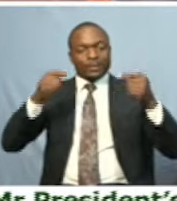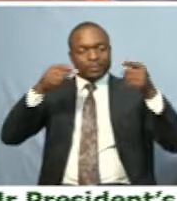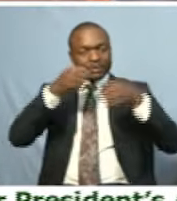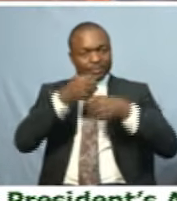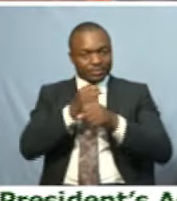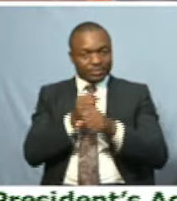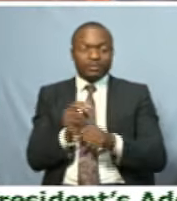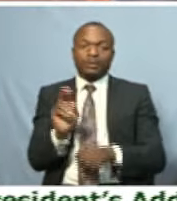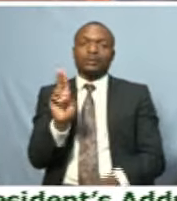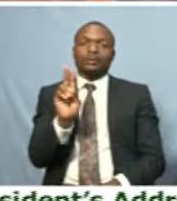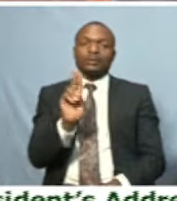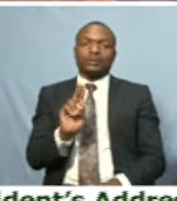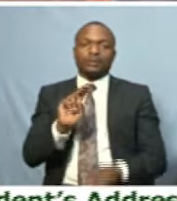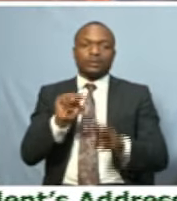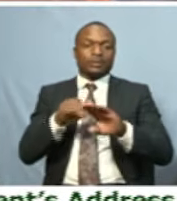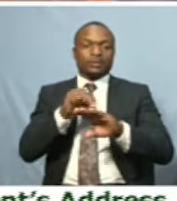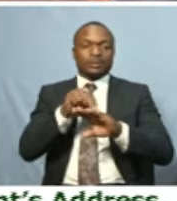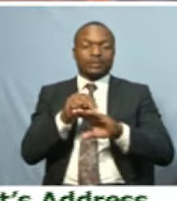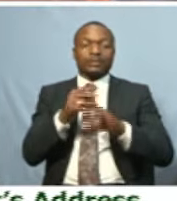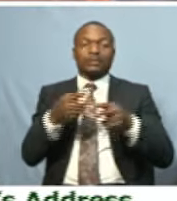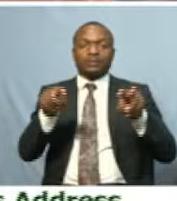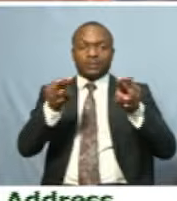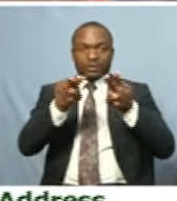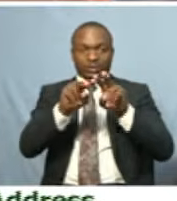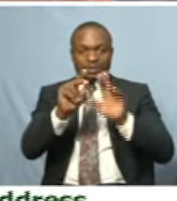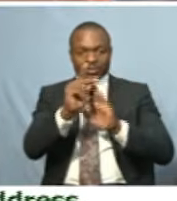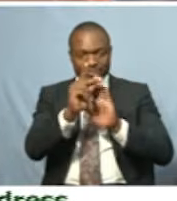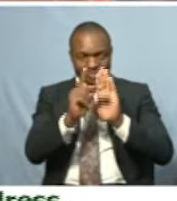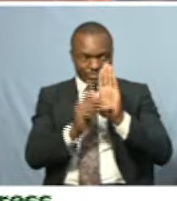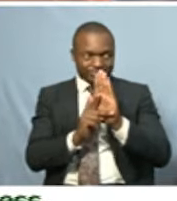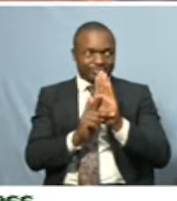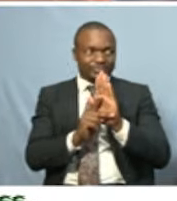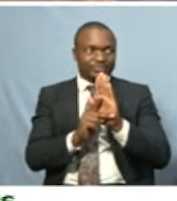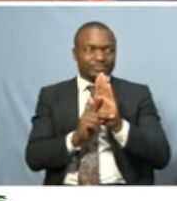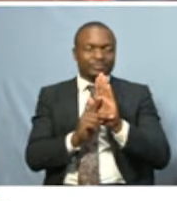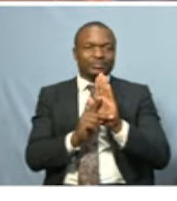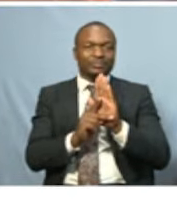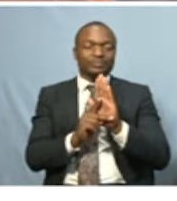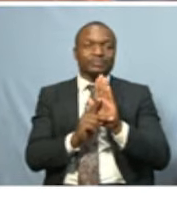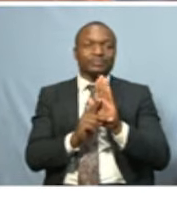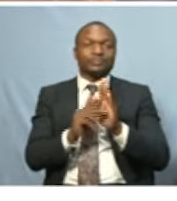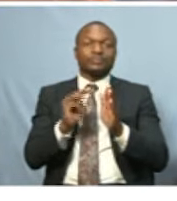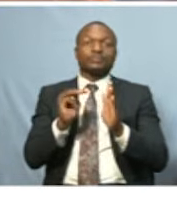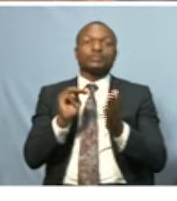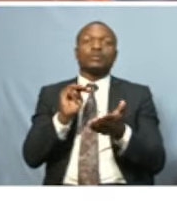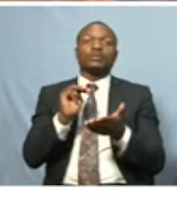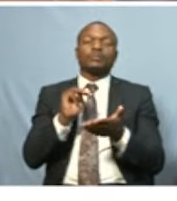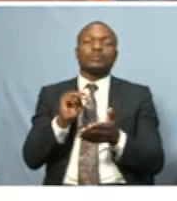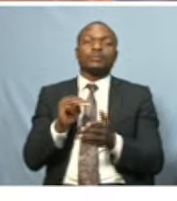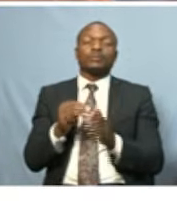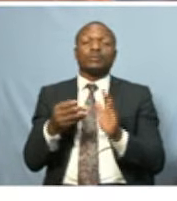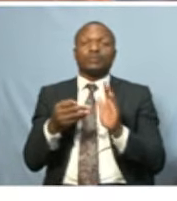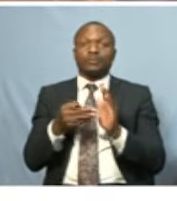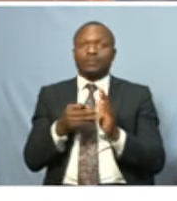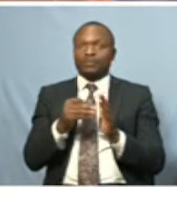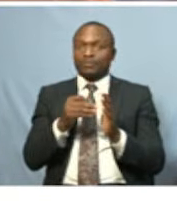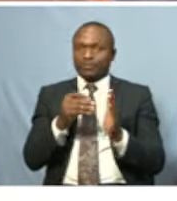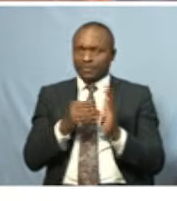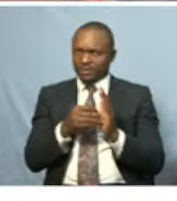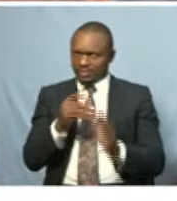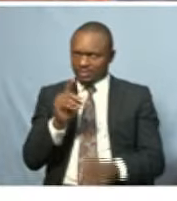the application of our national values and principles on the 20th of March, 2026. Madam Speaker,